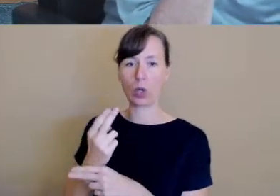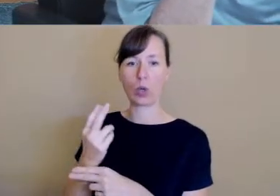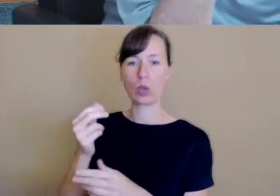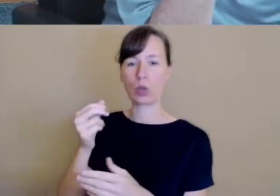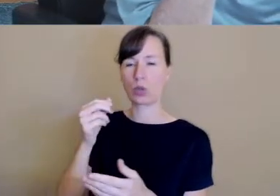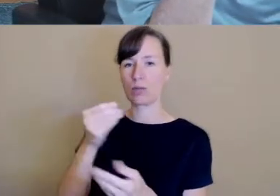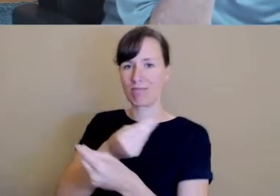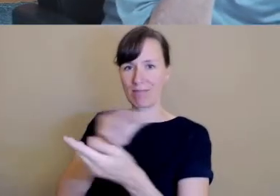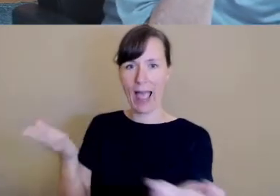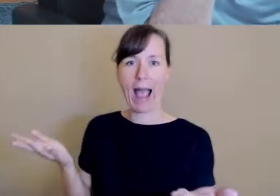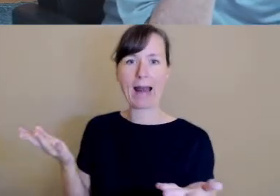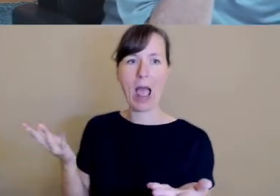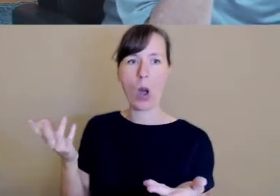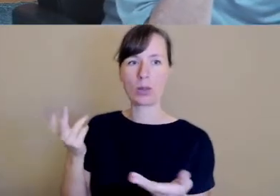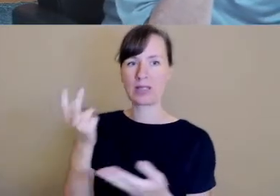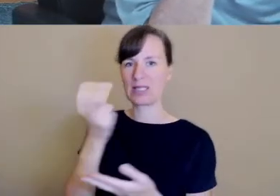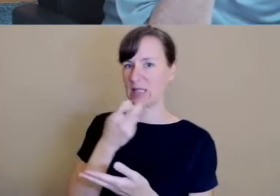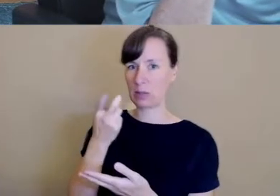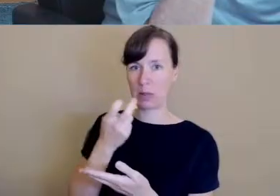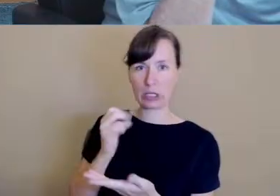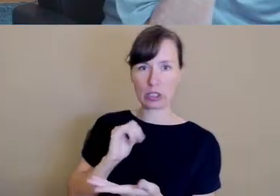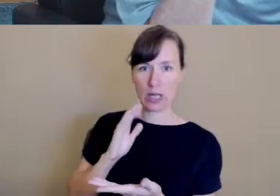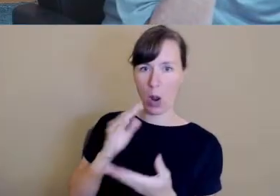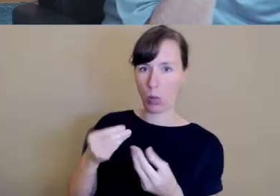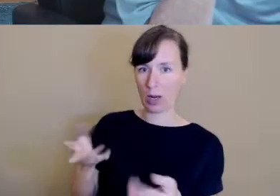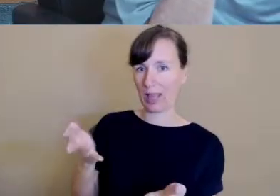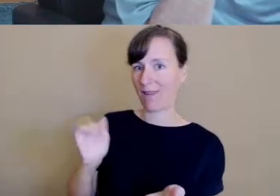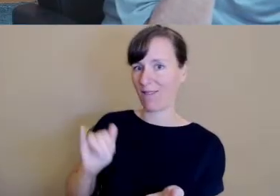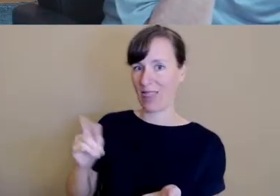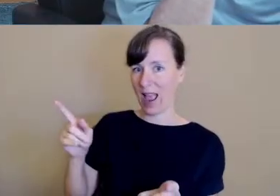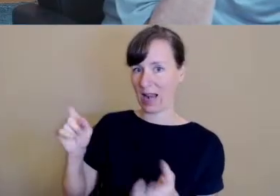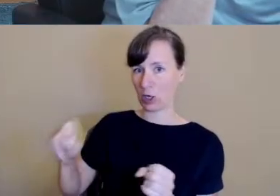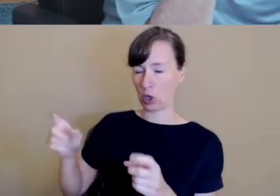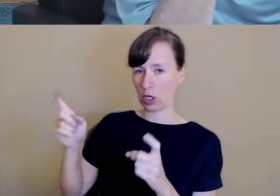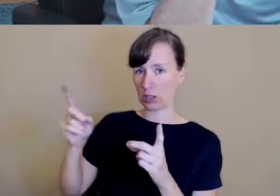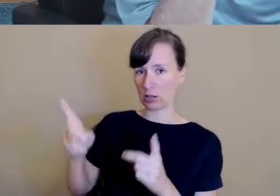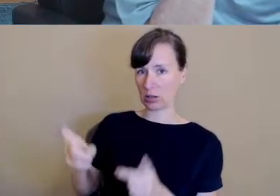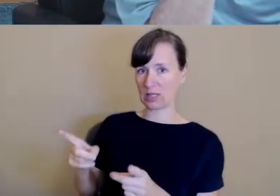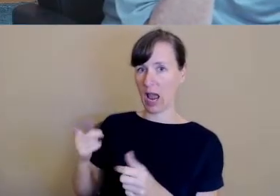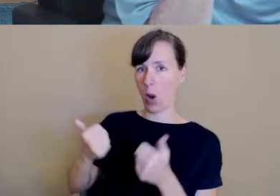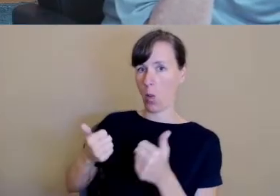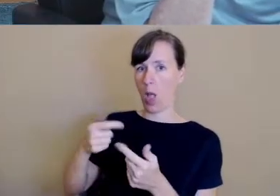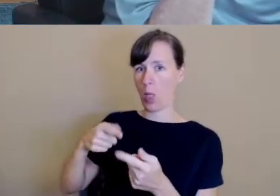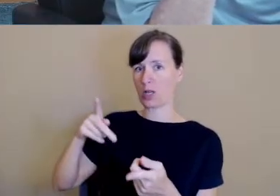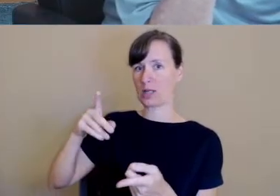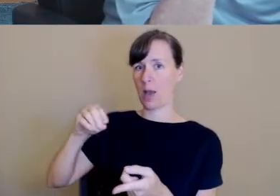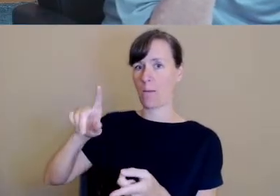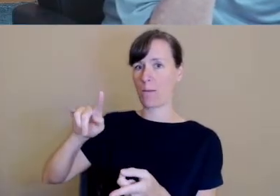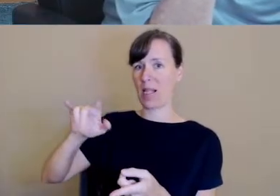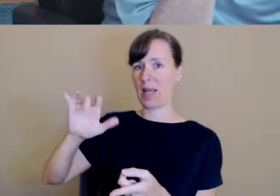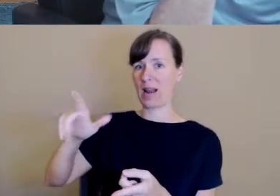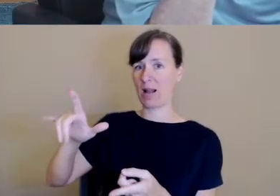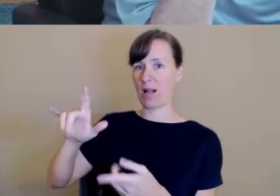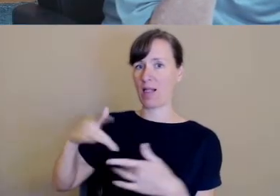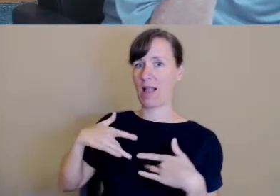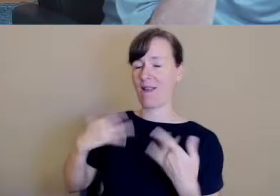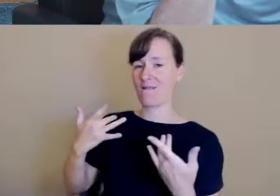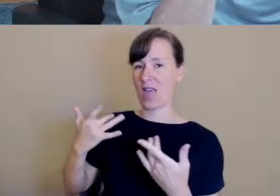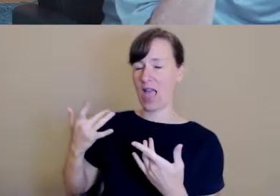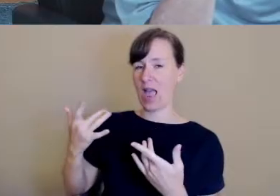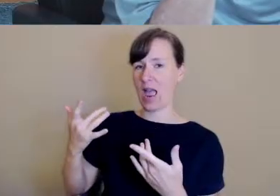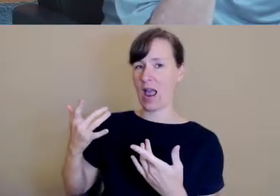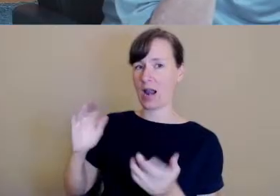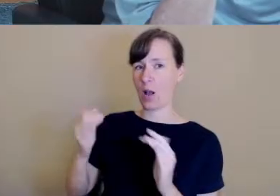all speeches I'm going to give, that they can determine if this is a political event versus a community event?